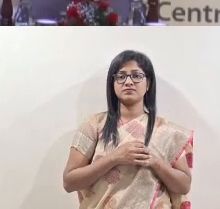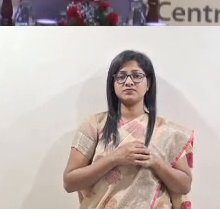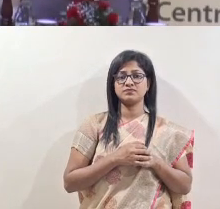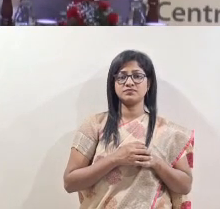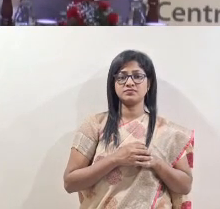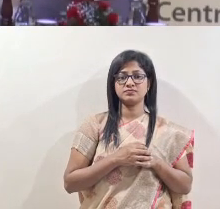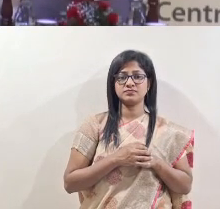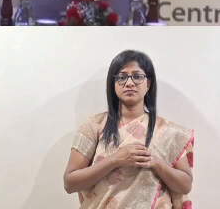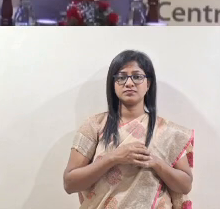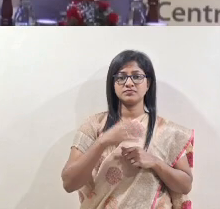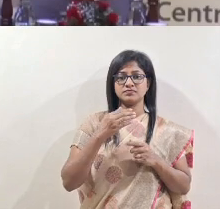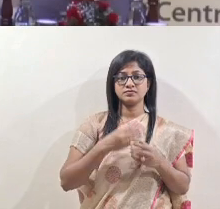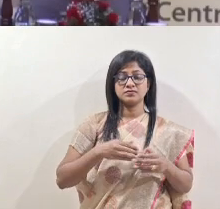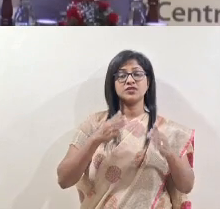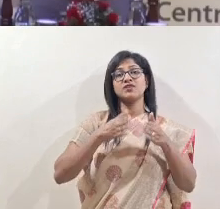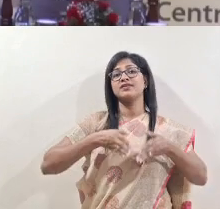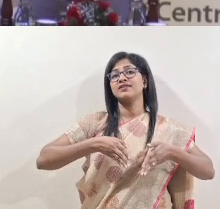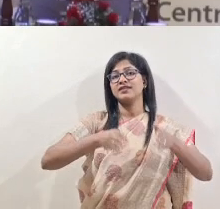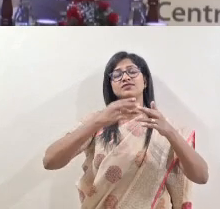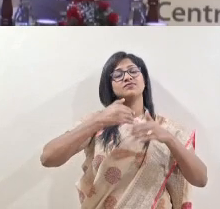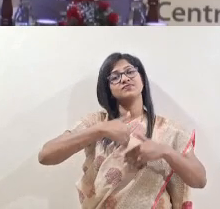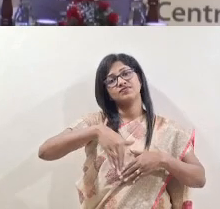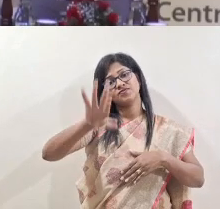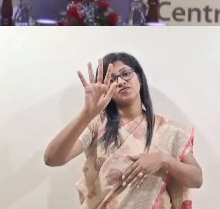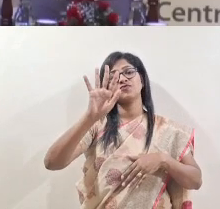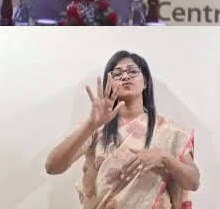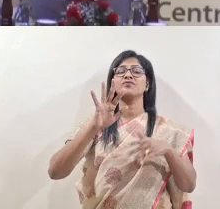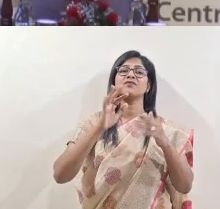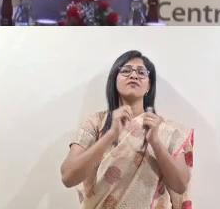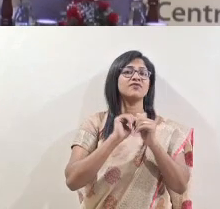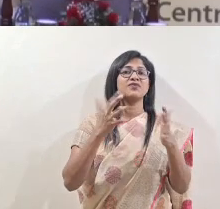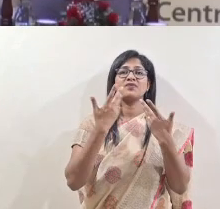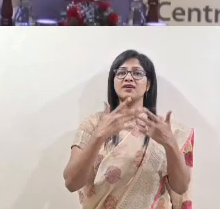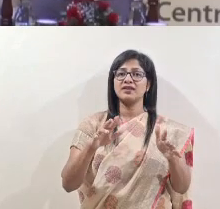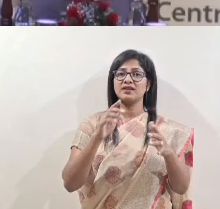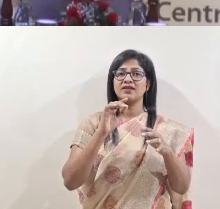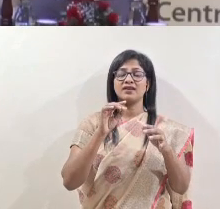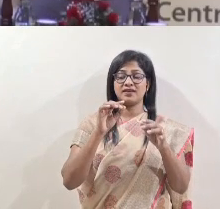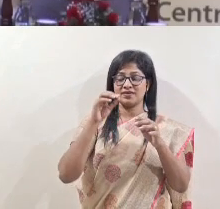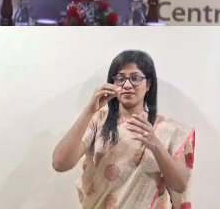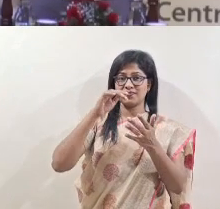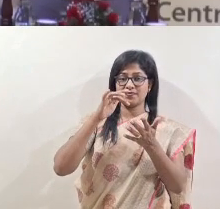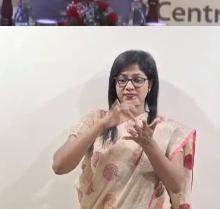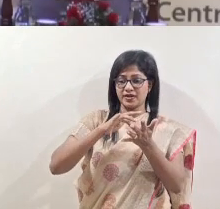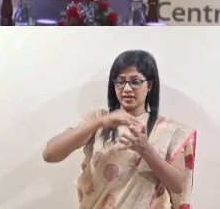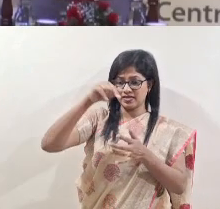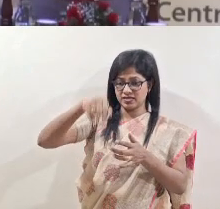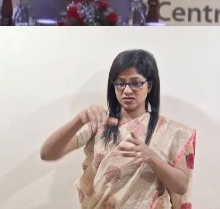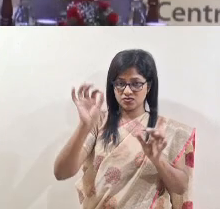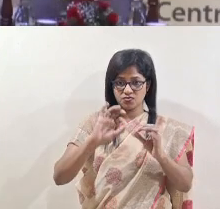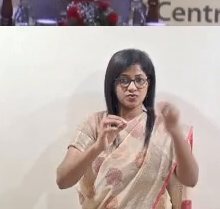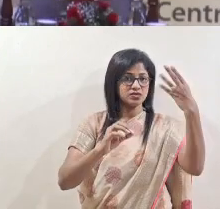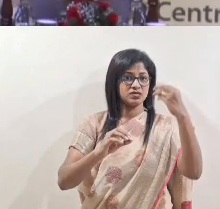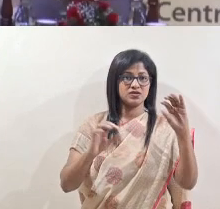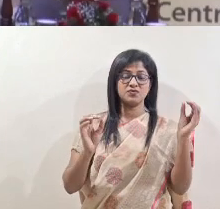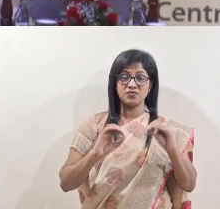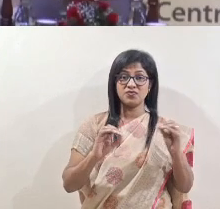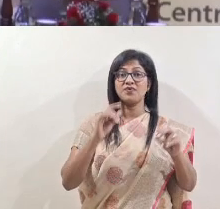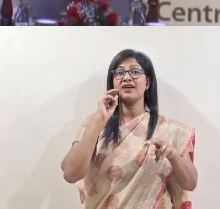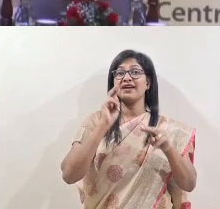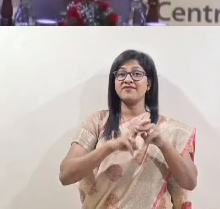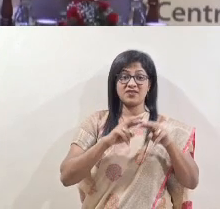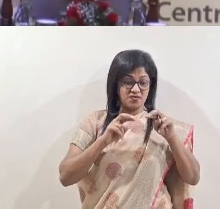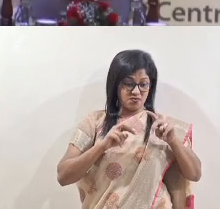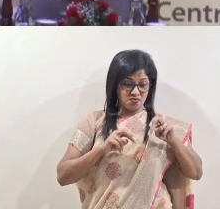Going on the streets without any marking or without any signalization, because once the pedestrian is on the